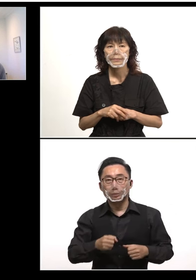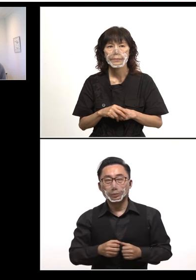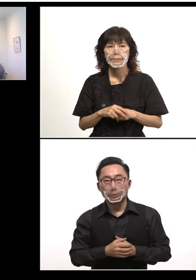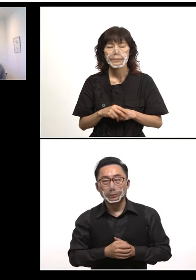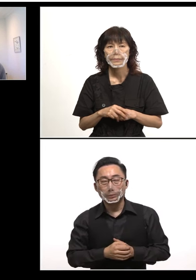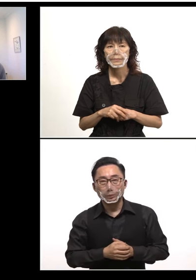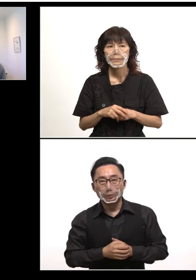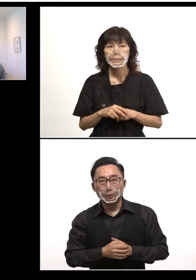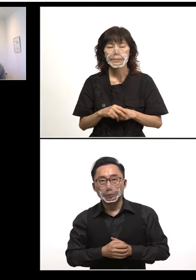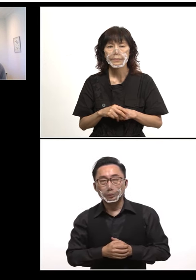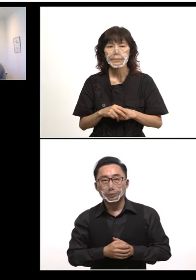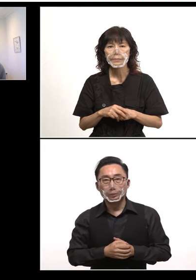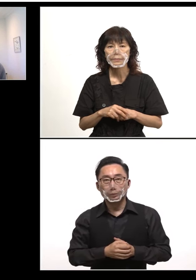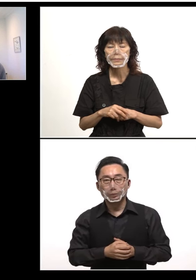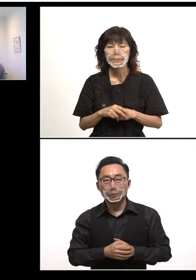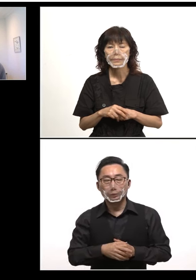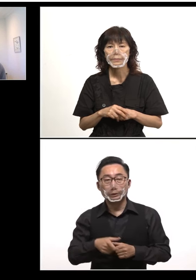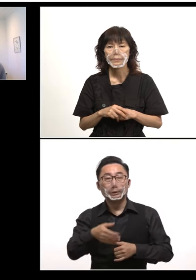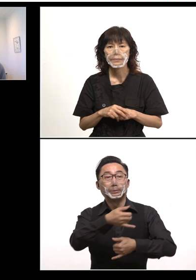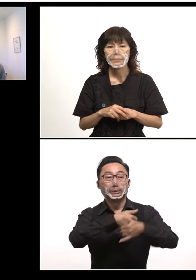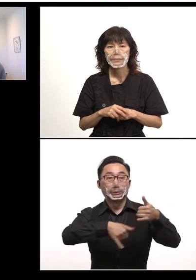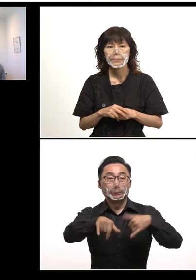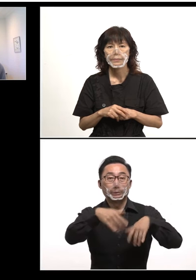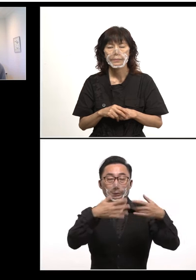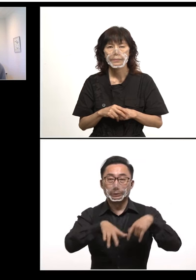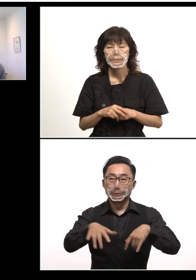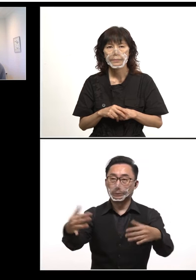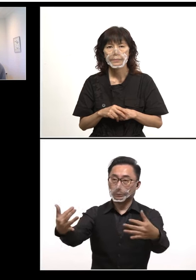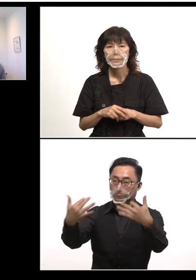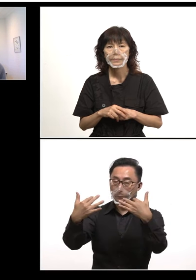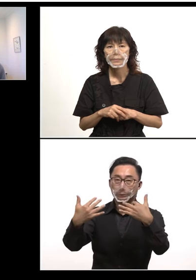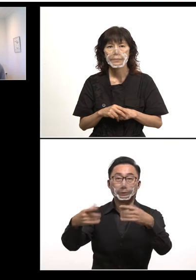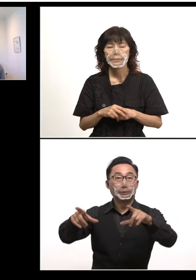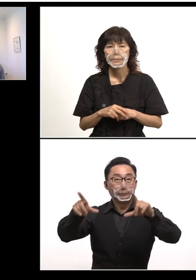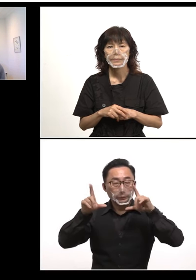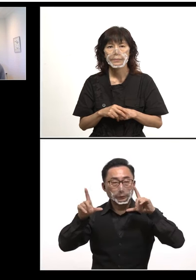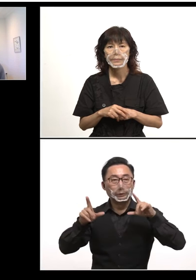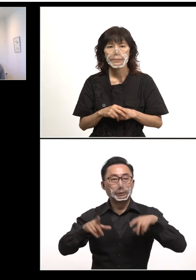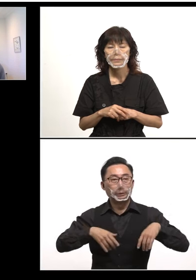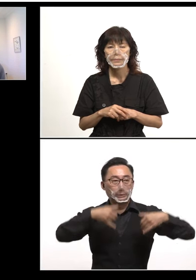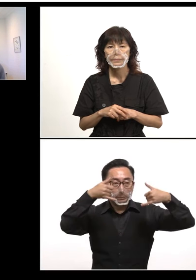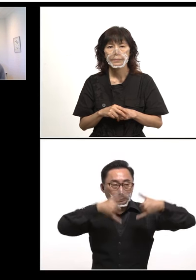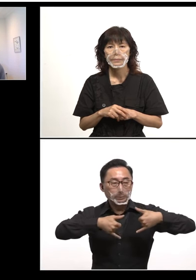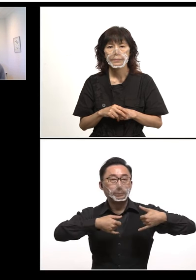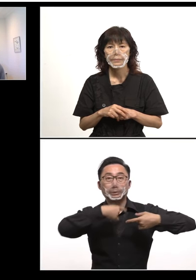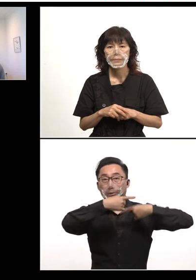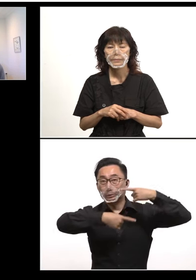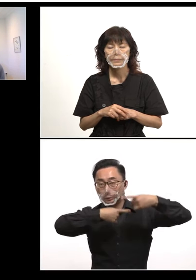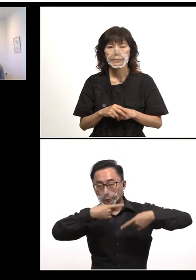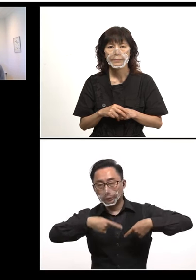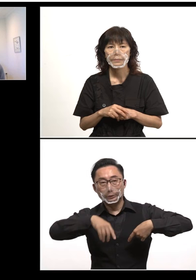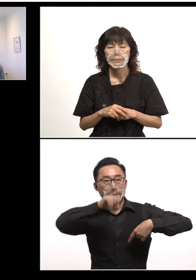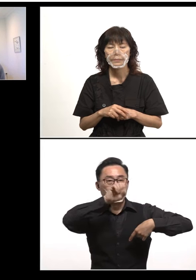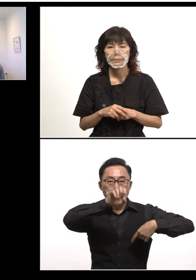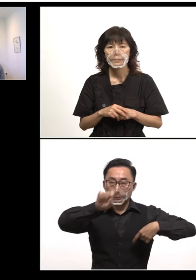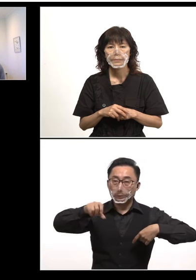audience reactions and talking to people after about the situation, I think there's been a lot of growth